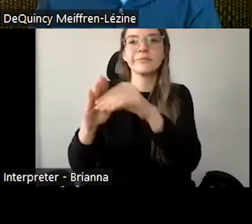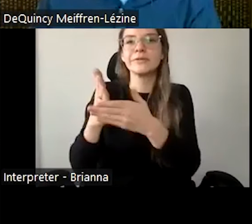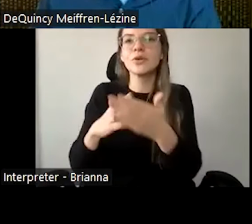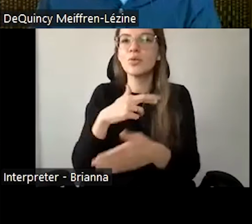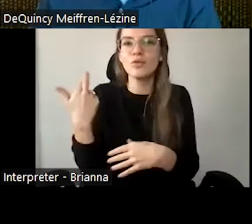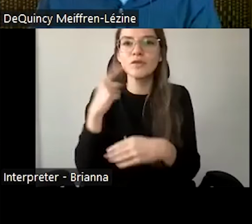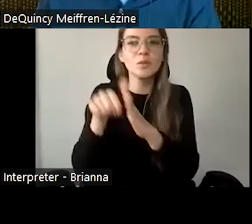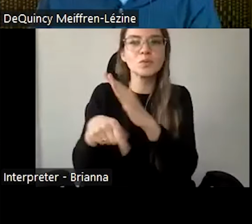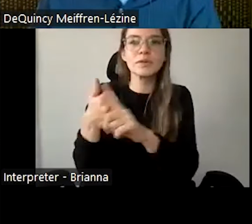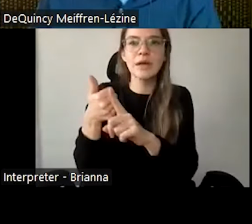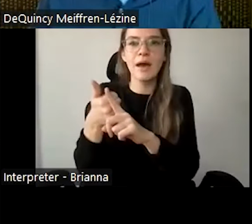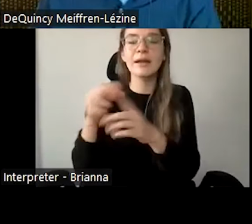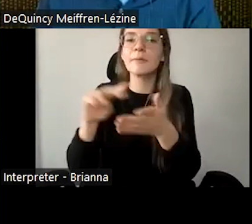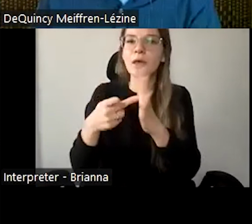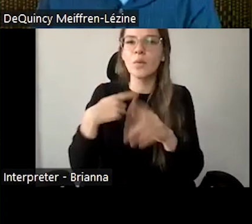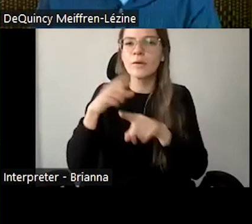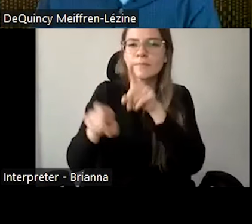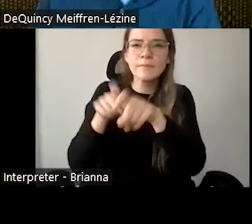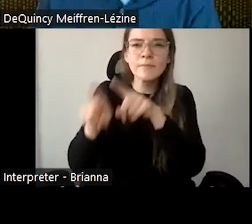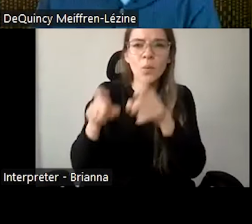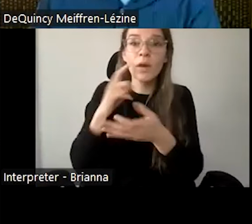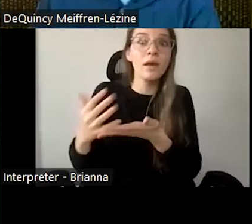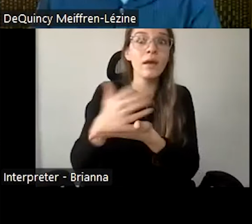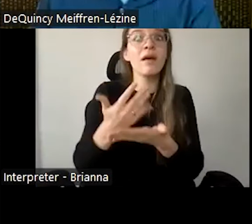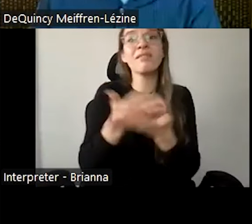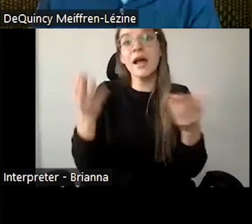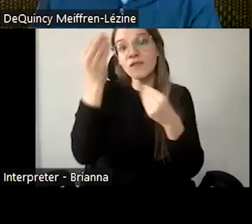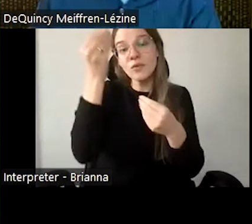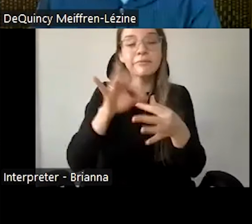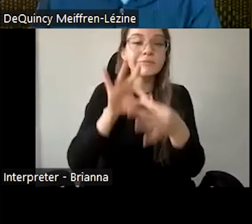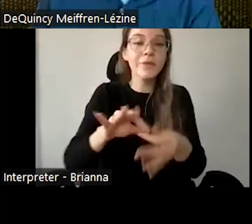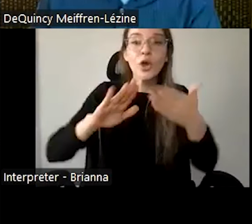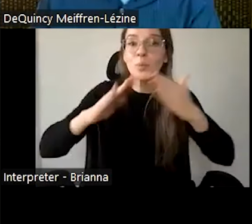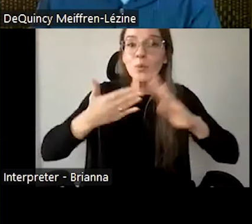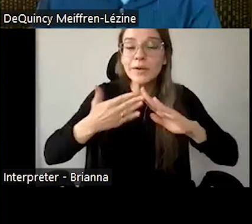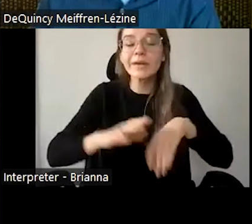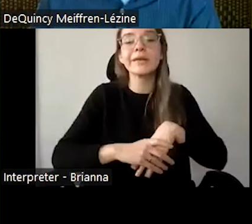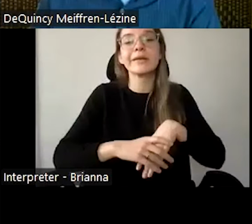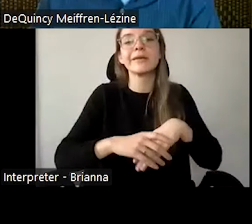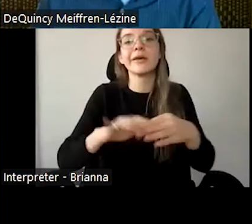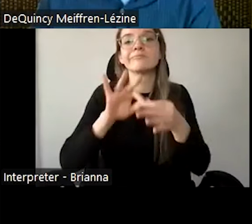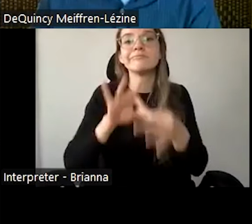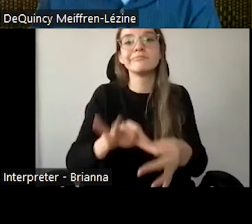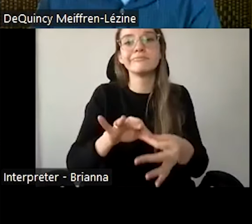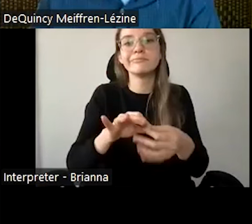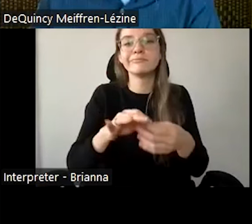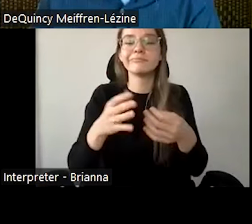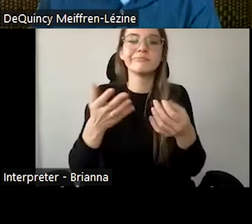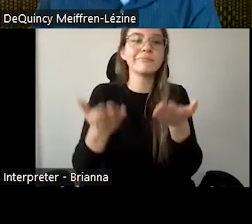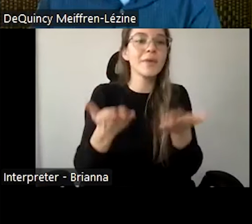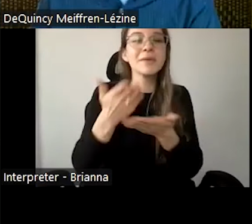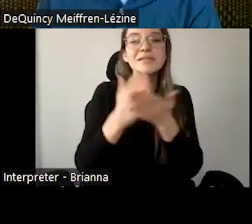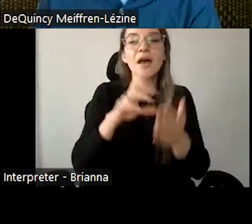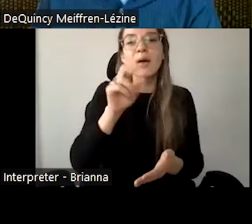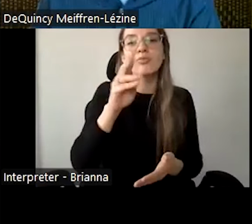way, we are bringing in a lot of information about our community and about perhaps racial